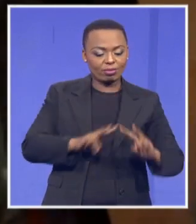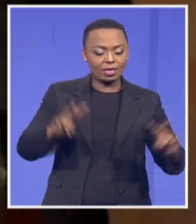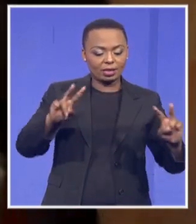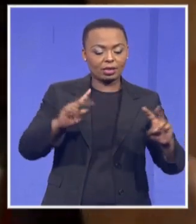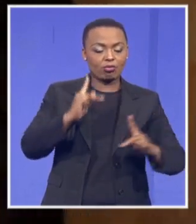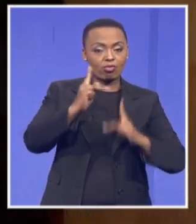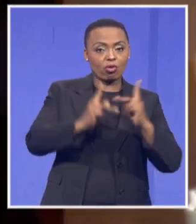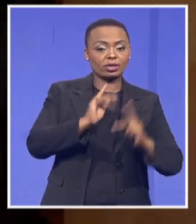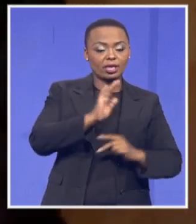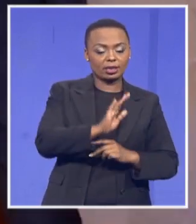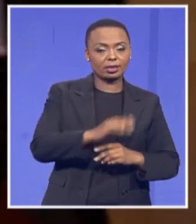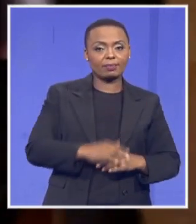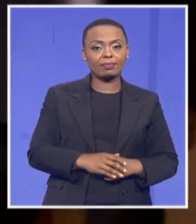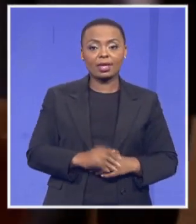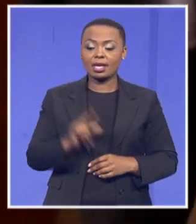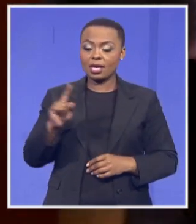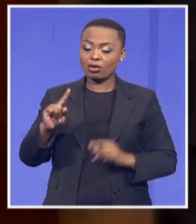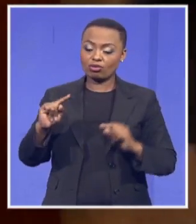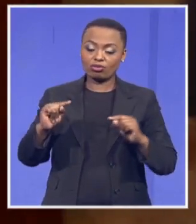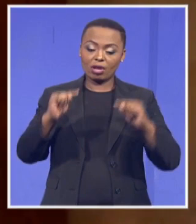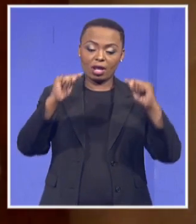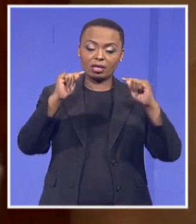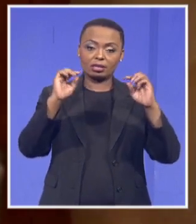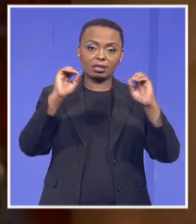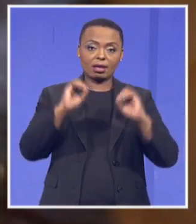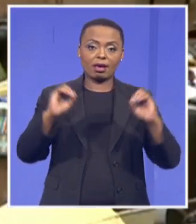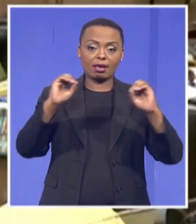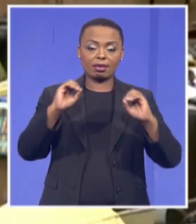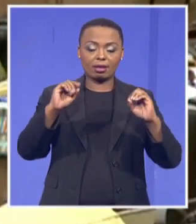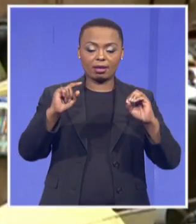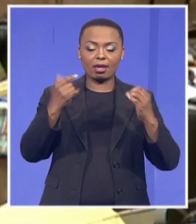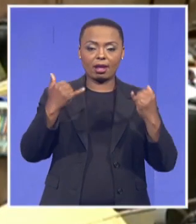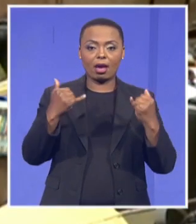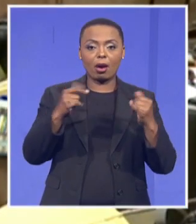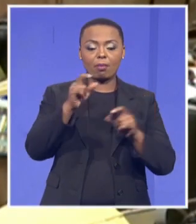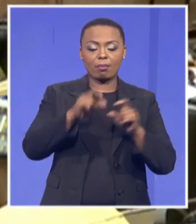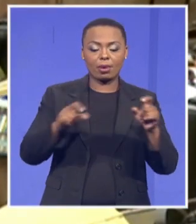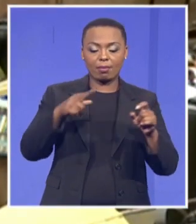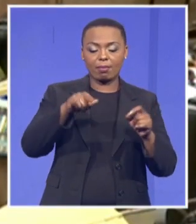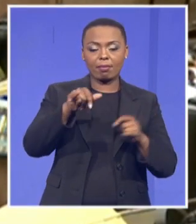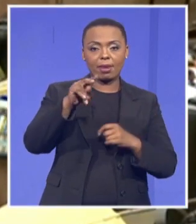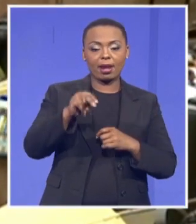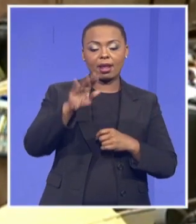did not shy away from challenging these members of the Pan-African Parliament.